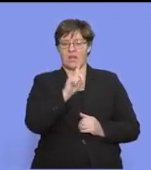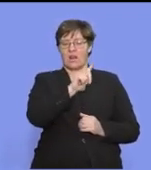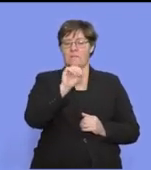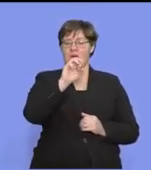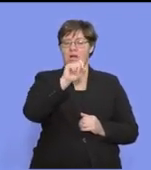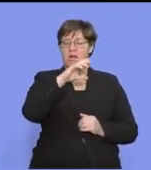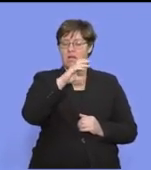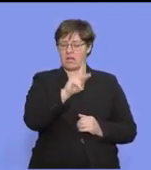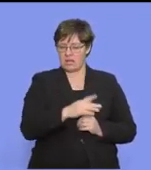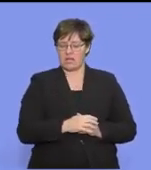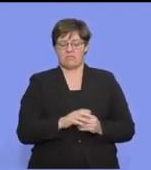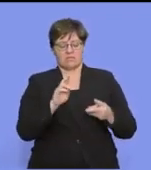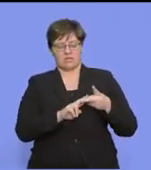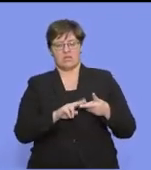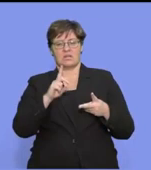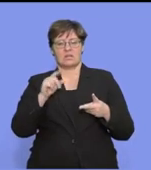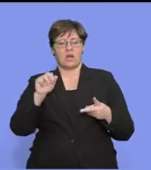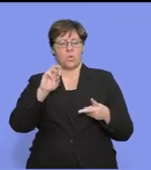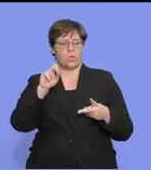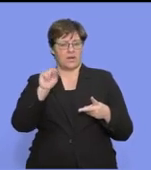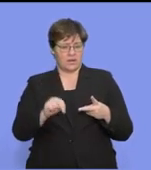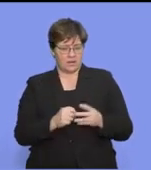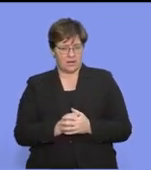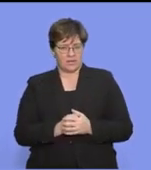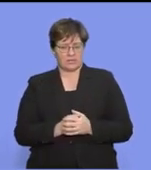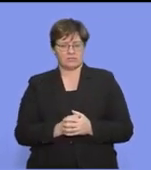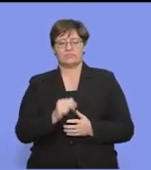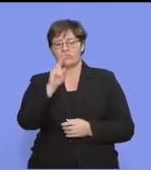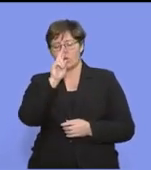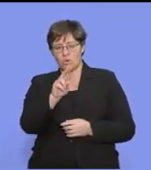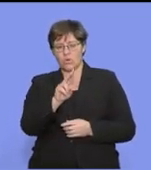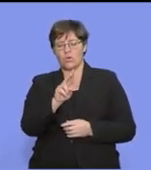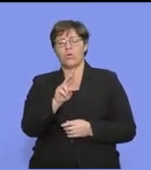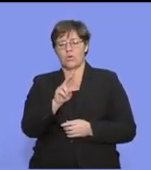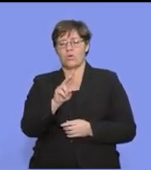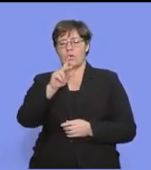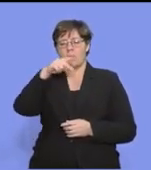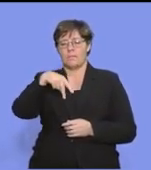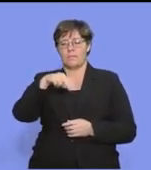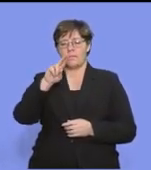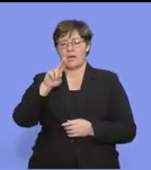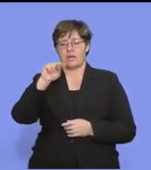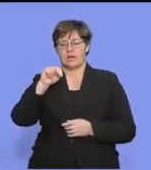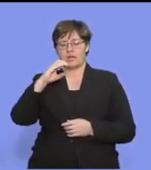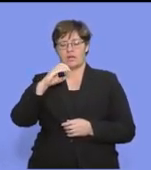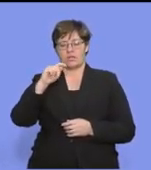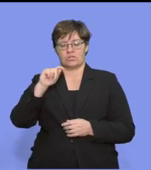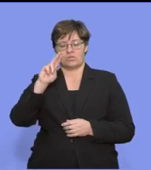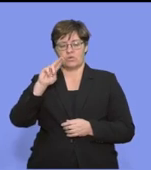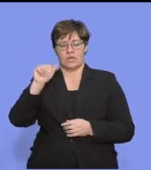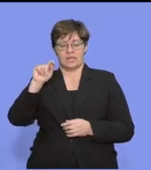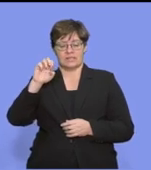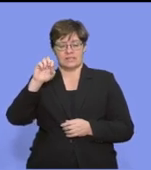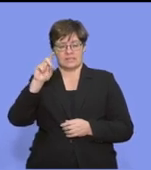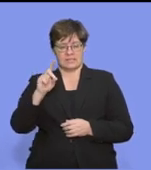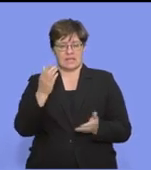evolution. We've had a look at Lamarck, we've had a look at Darwin, and now we're going to have a look at punctuated